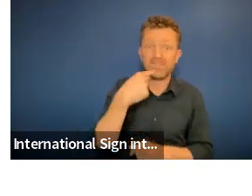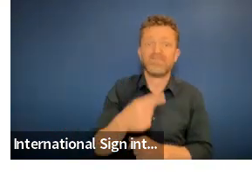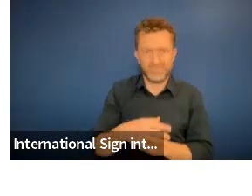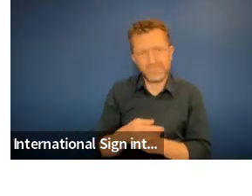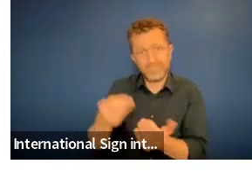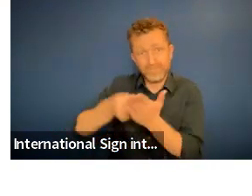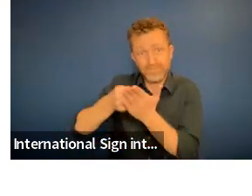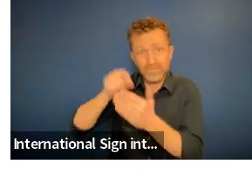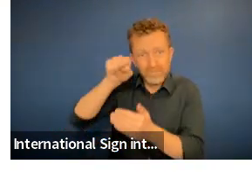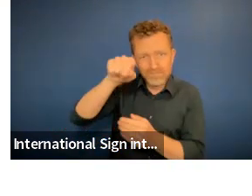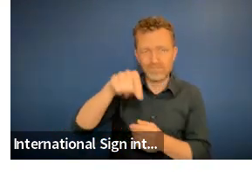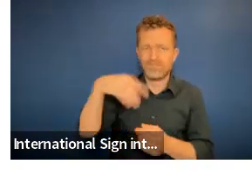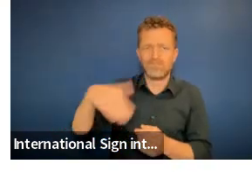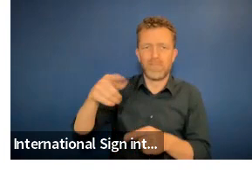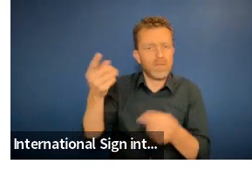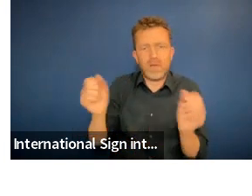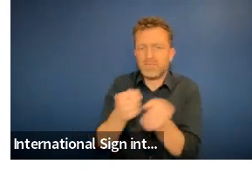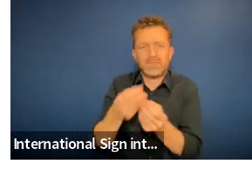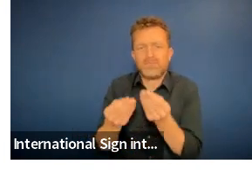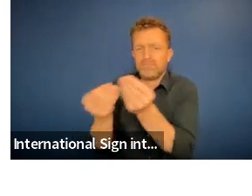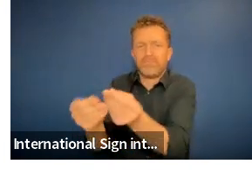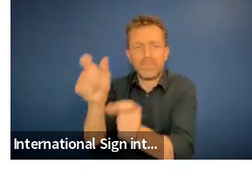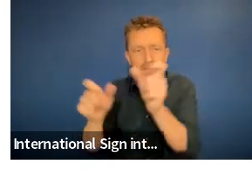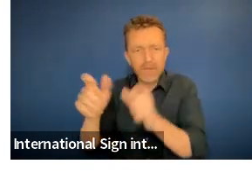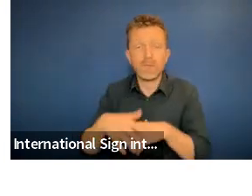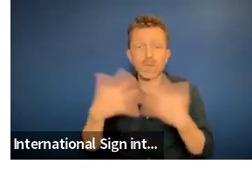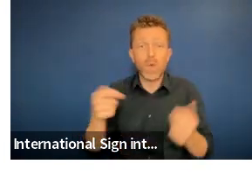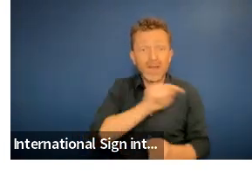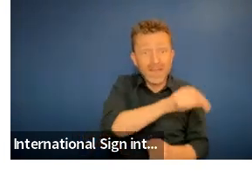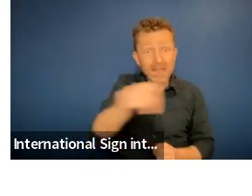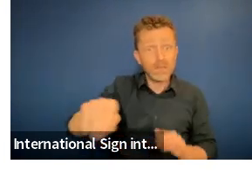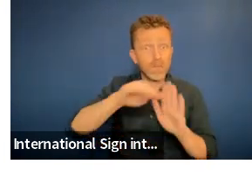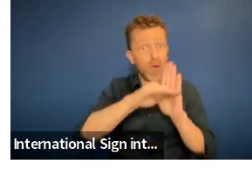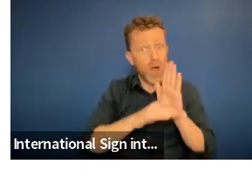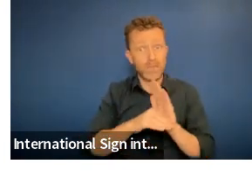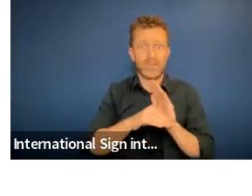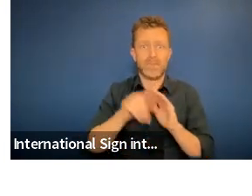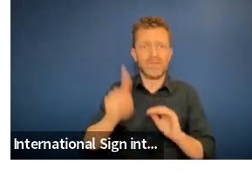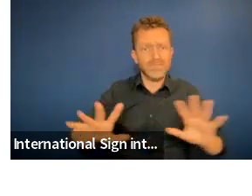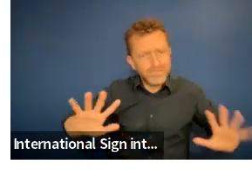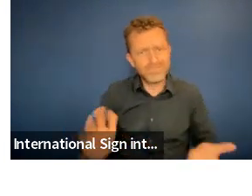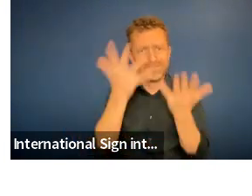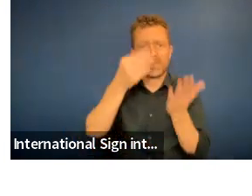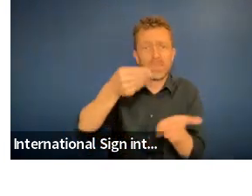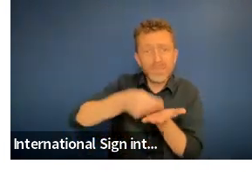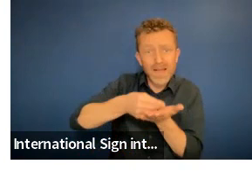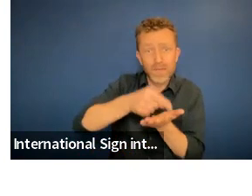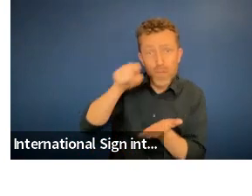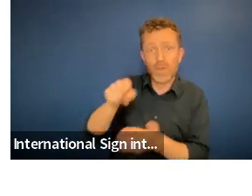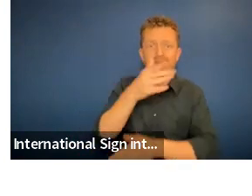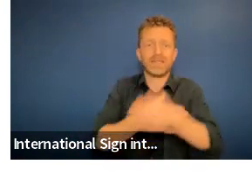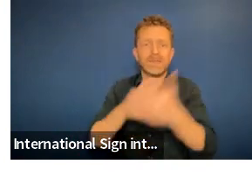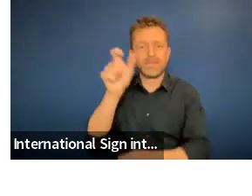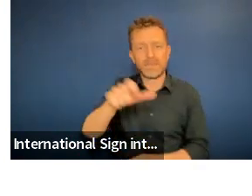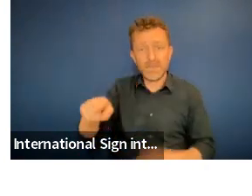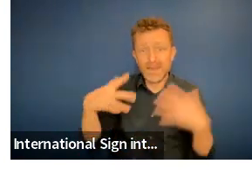source. And we do find that when people with disabilities receive cash transfers, healthcare is often a major source of